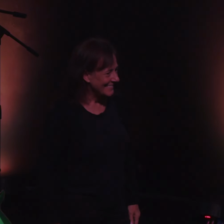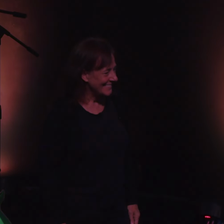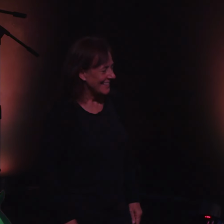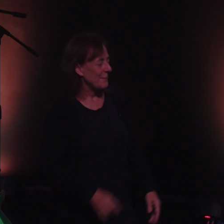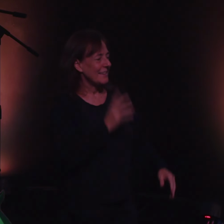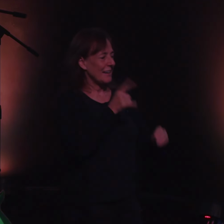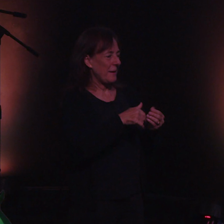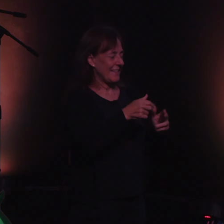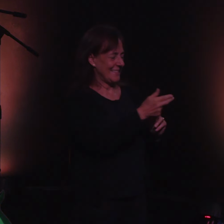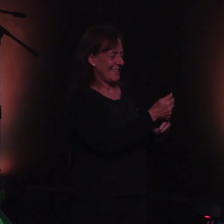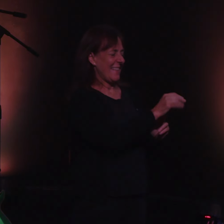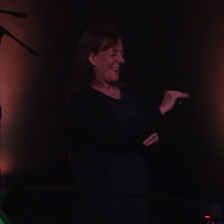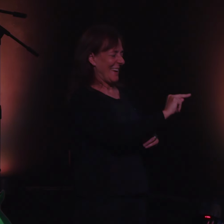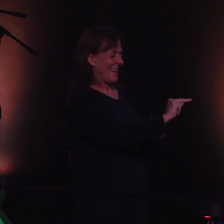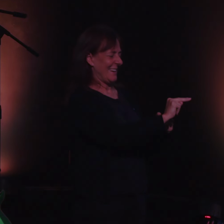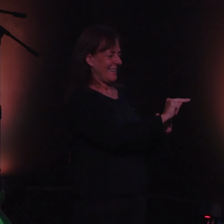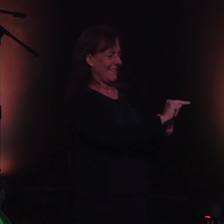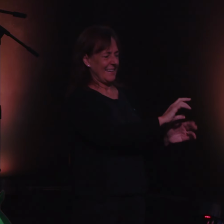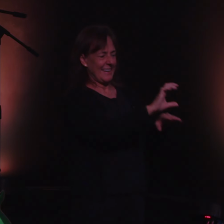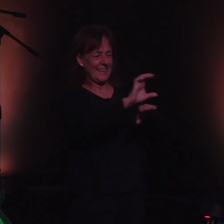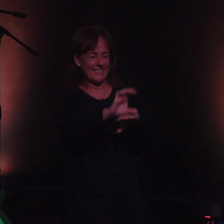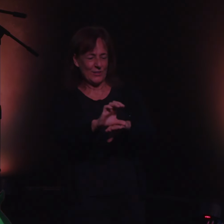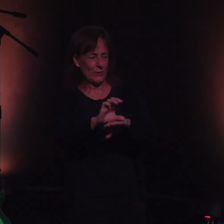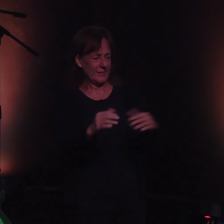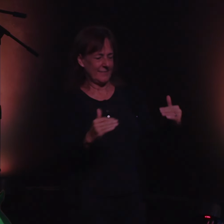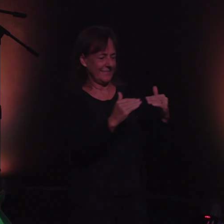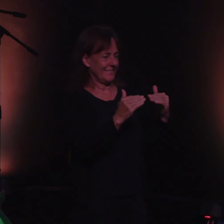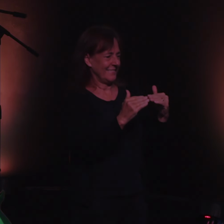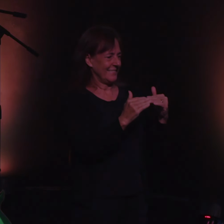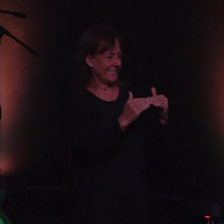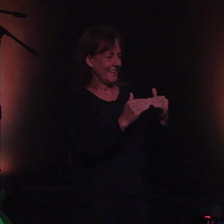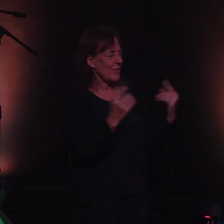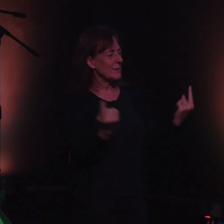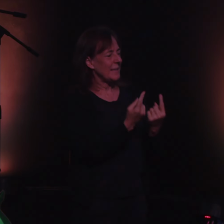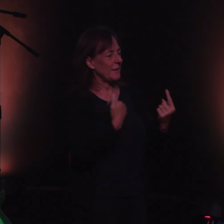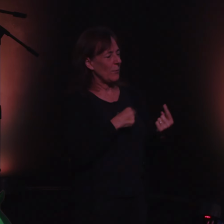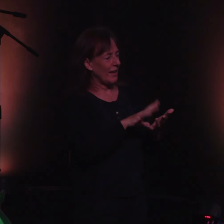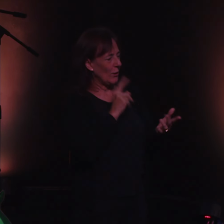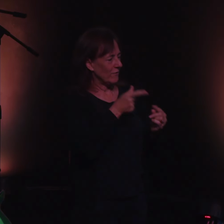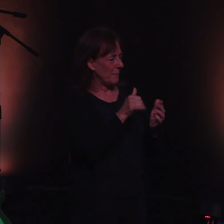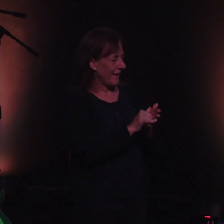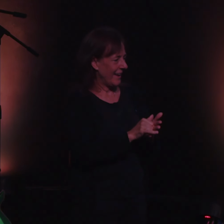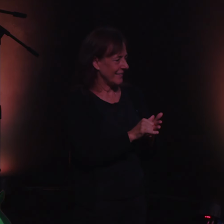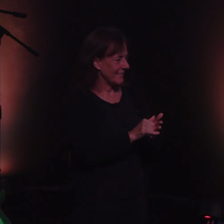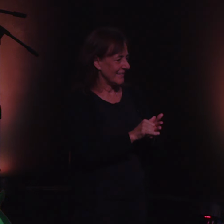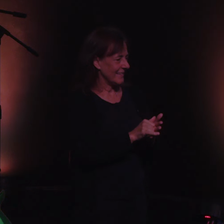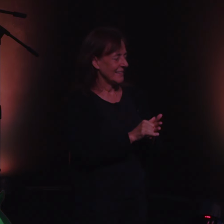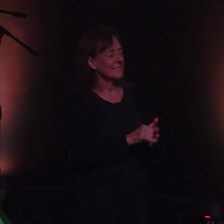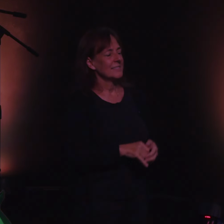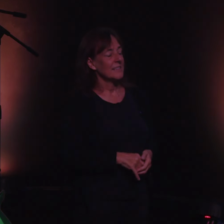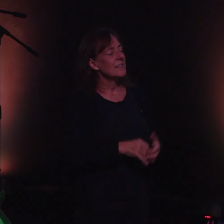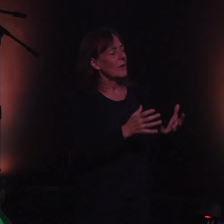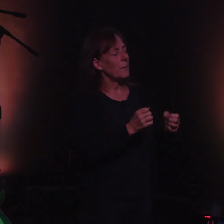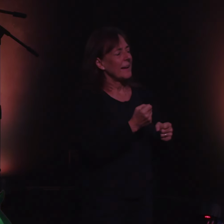I want to talk about this inn because there's really no reason for verse 35 to be in there unless there's something that we can get from it.